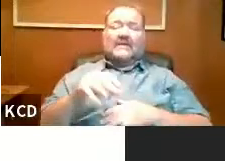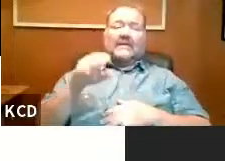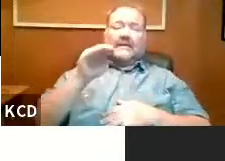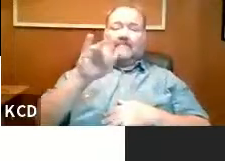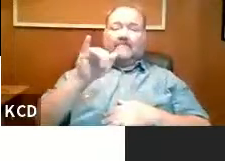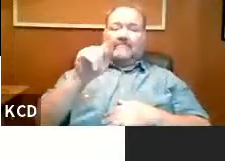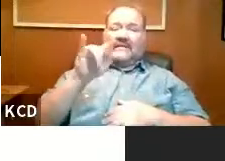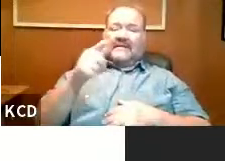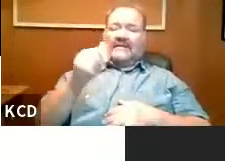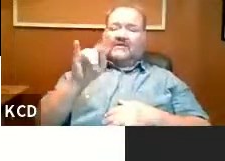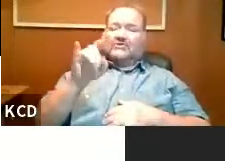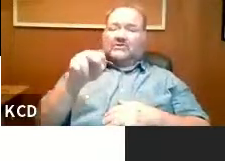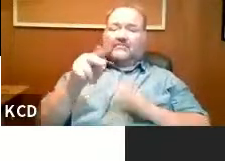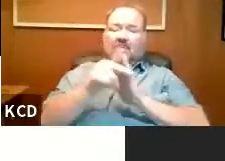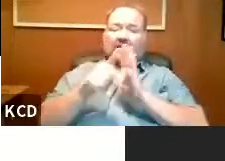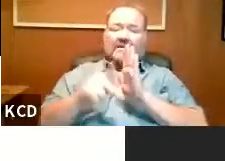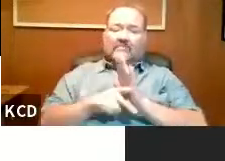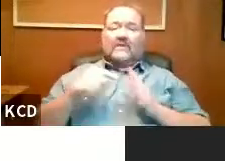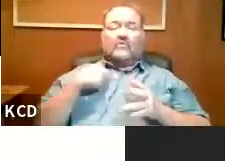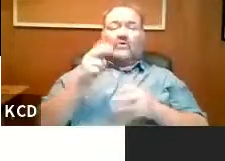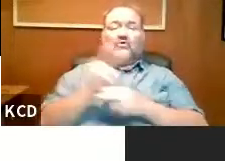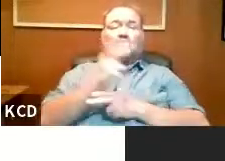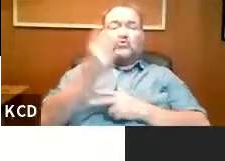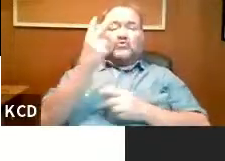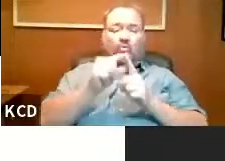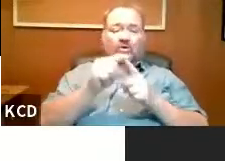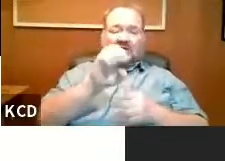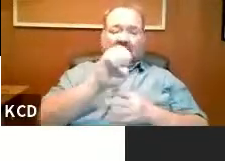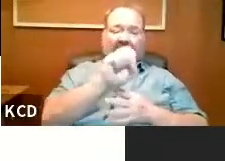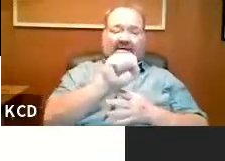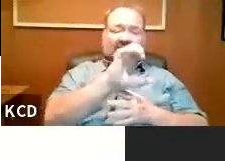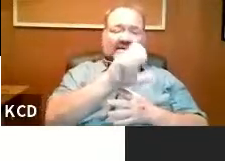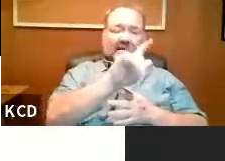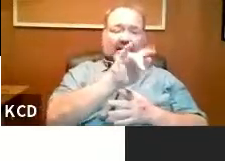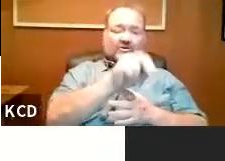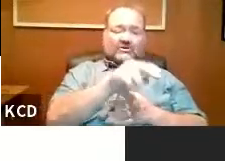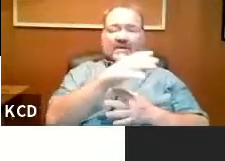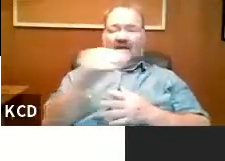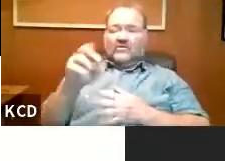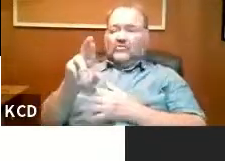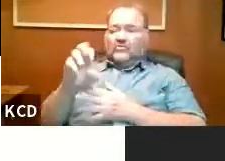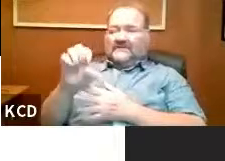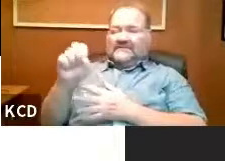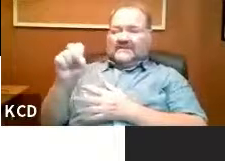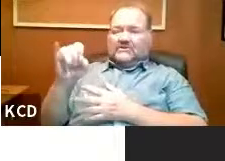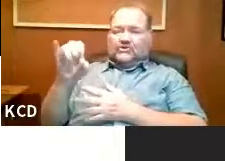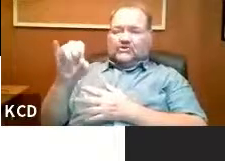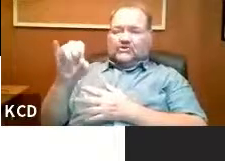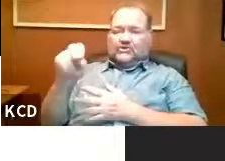and we're using two terms to really define these: escalation and recession. Next slide.